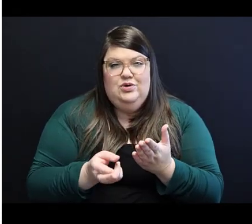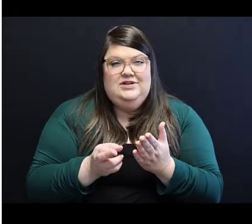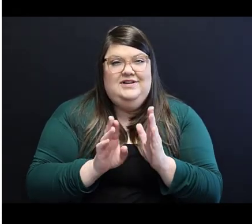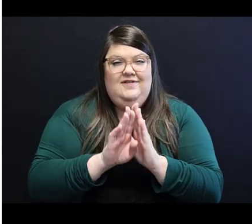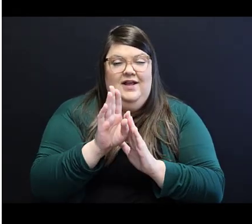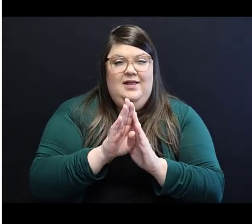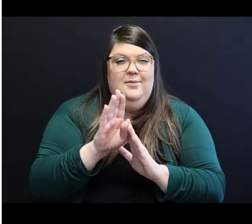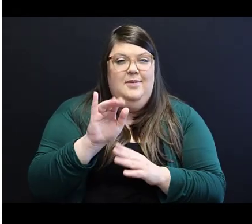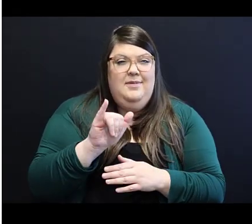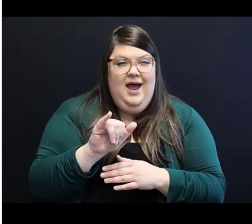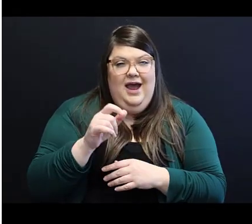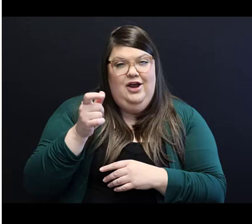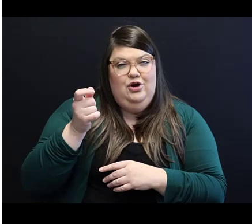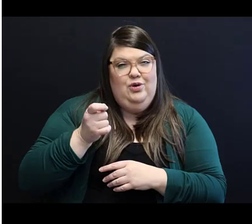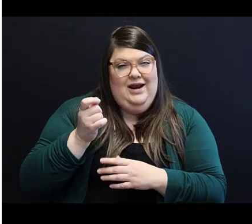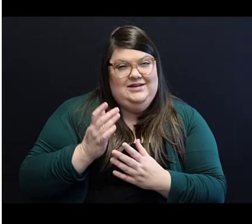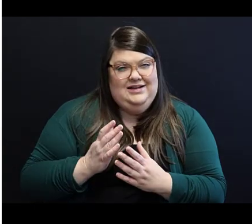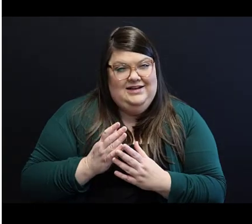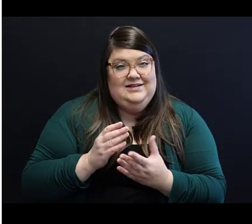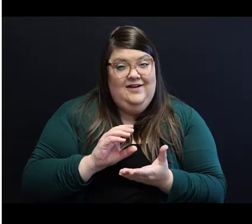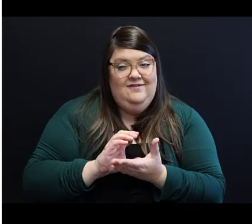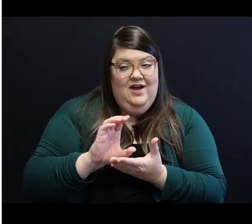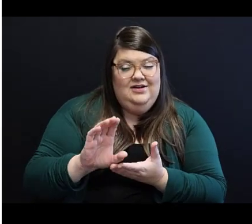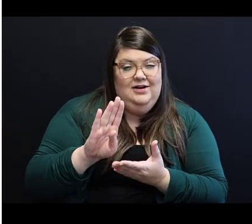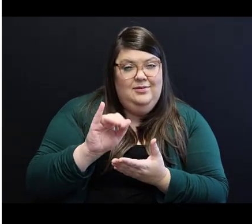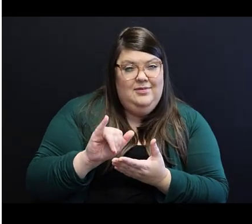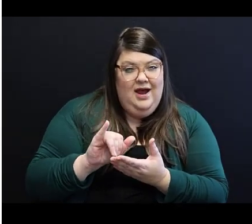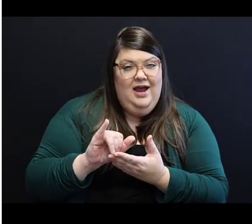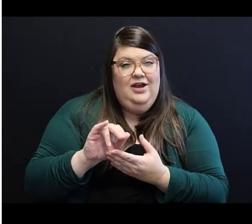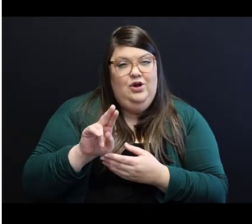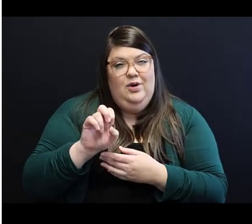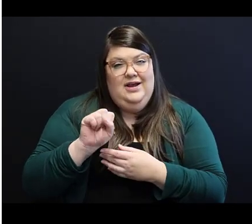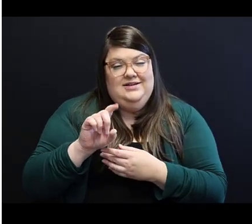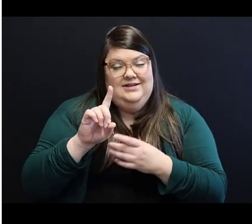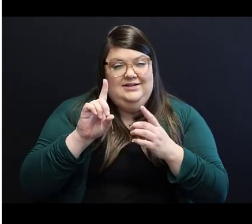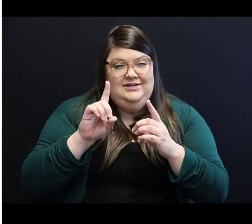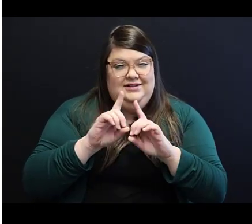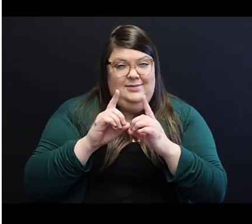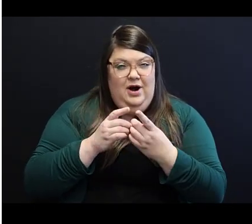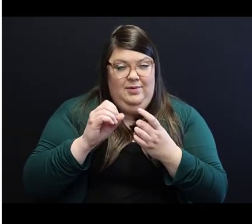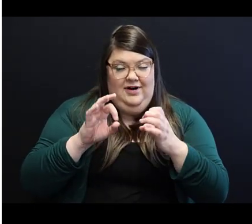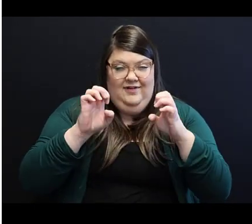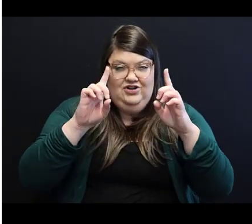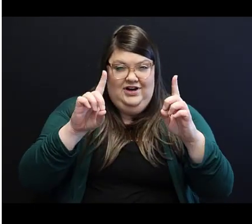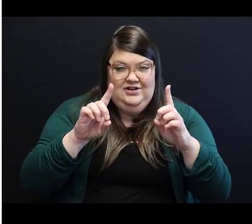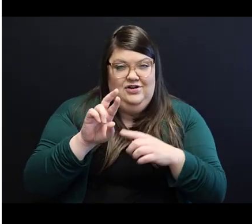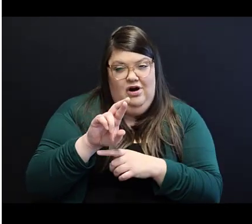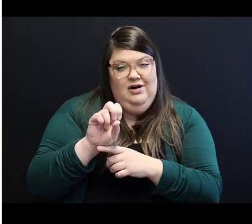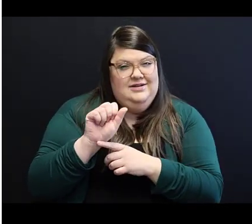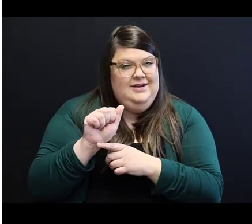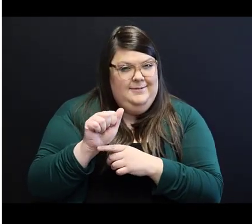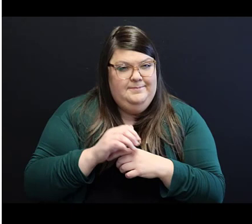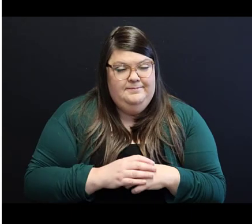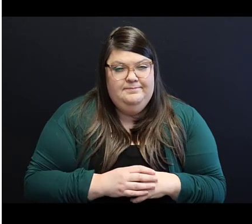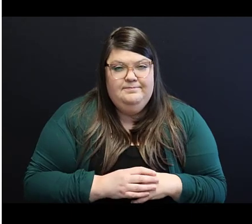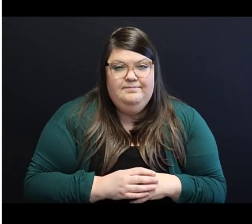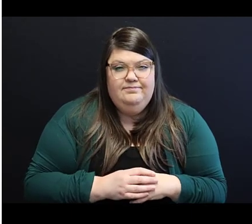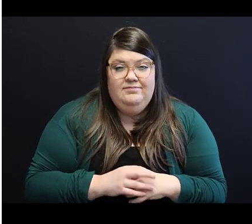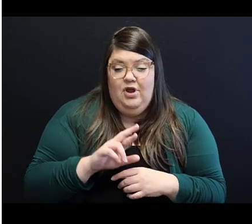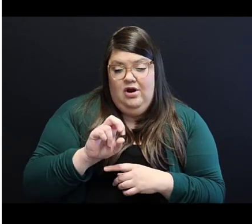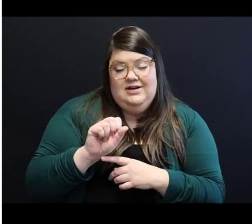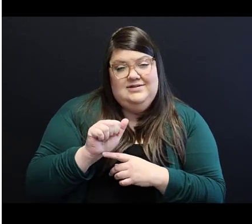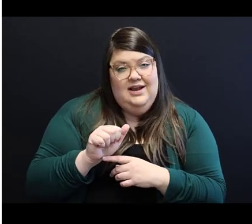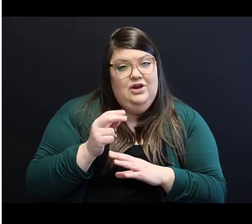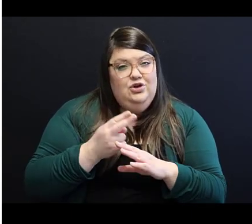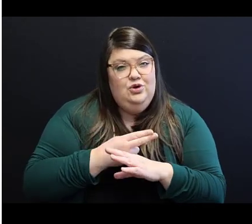grantees funded by the U.S. Department of Education's Rehabilitation Services Administration, RSA. RSA